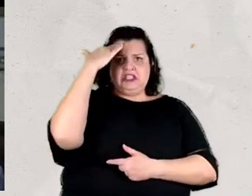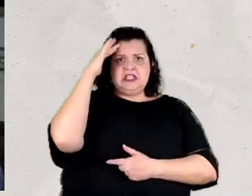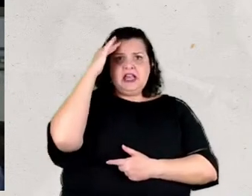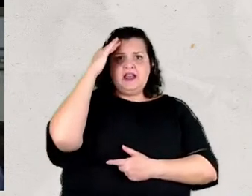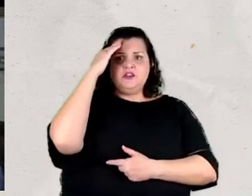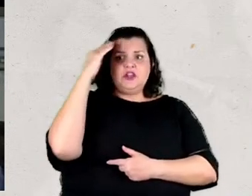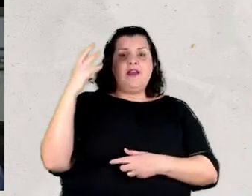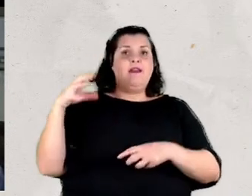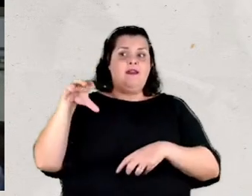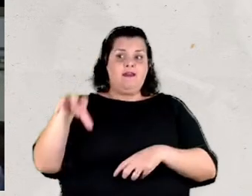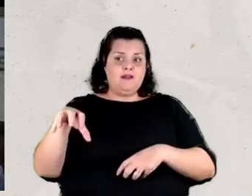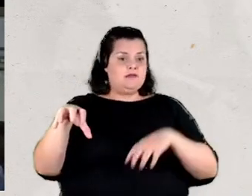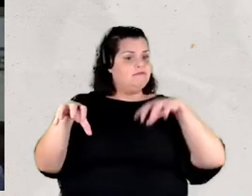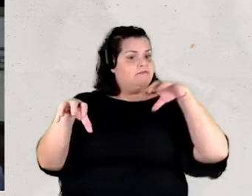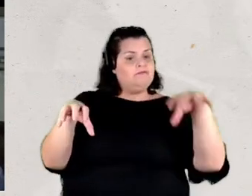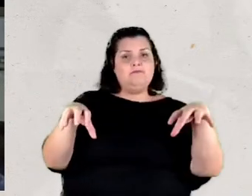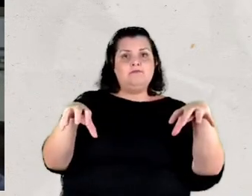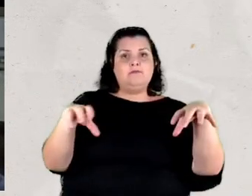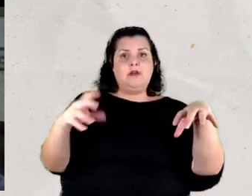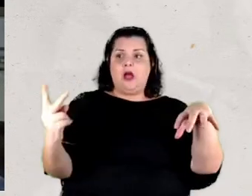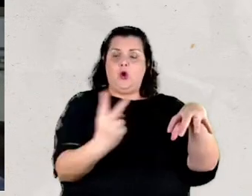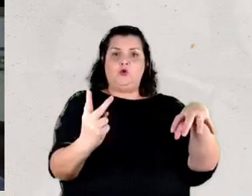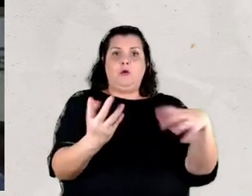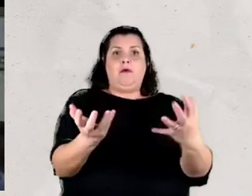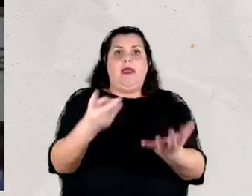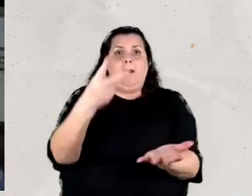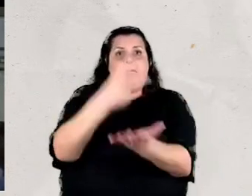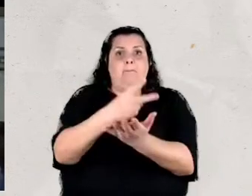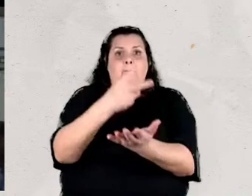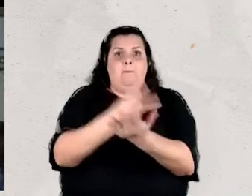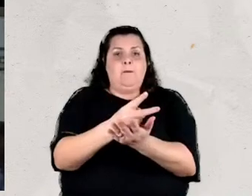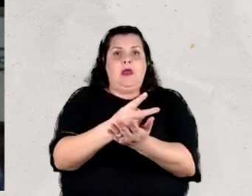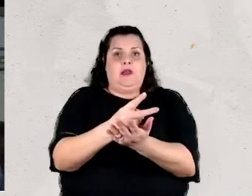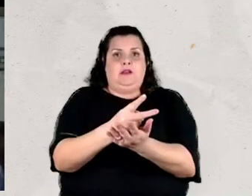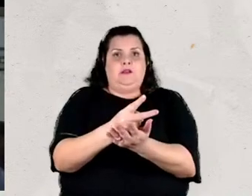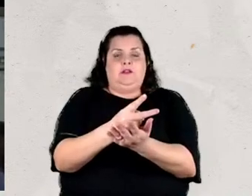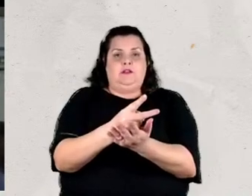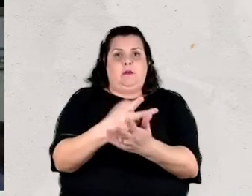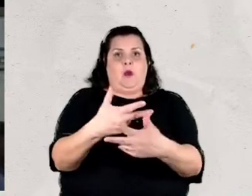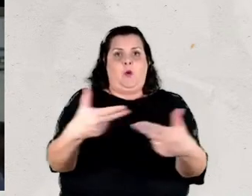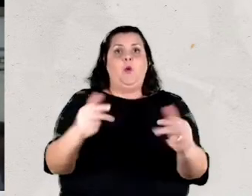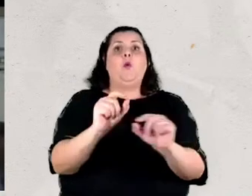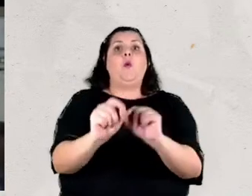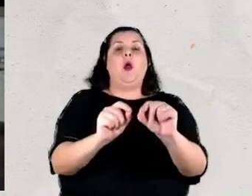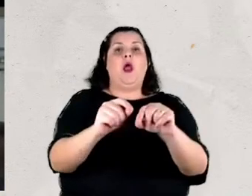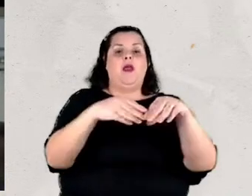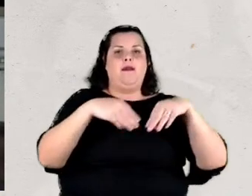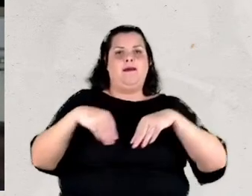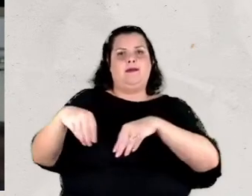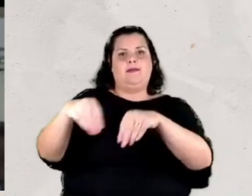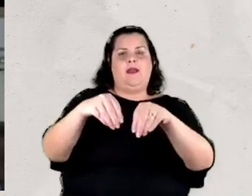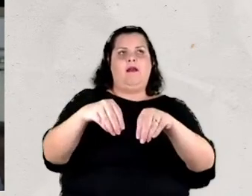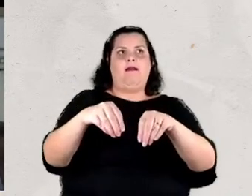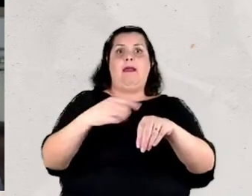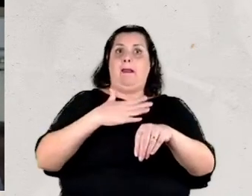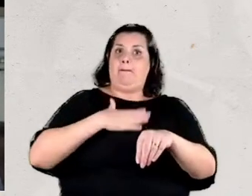a misunderstanding about the basic conflict. We both sides